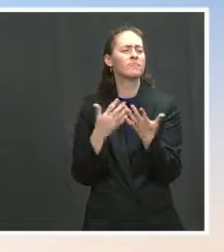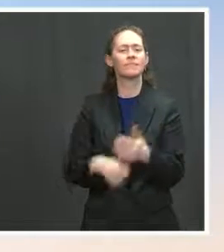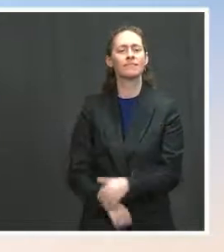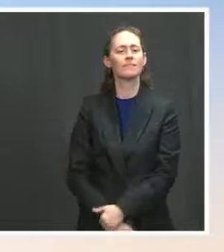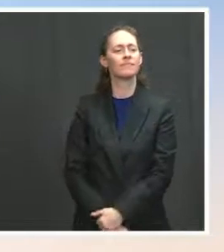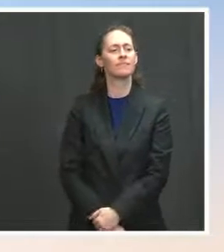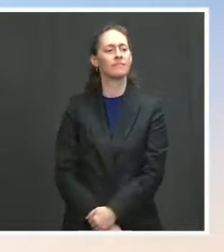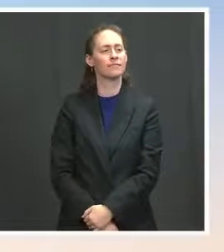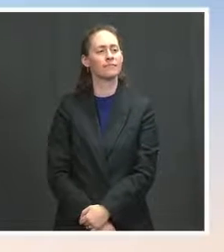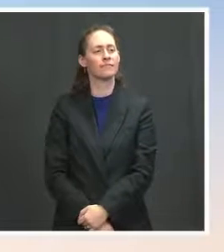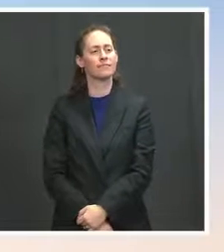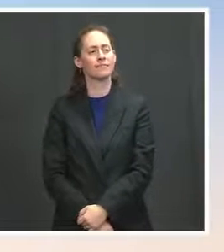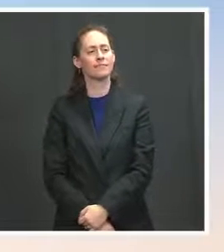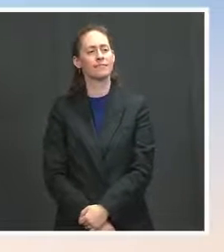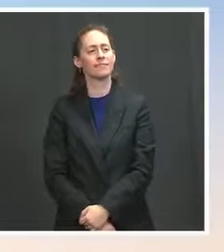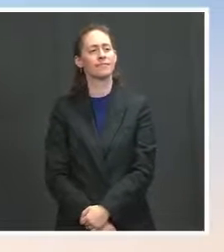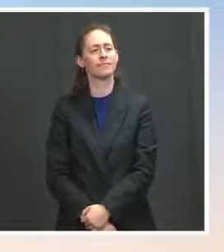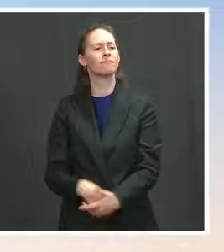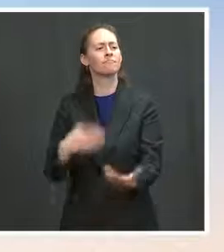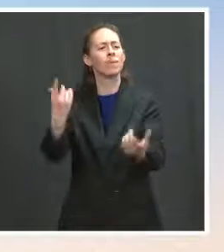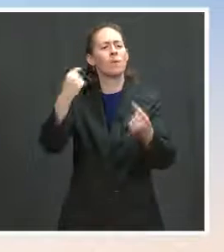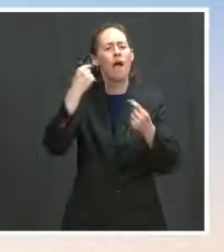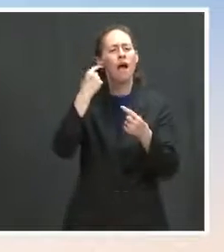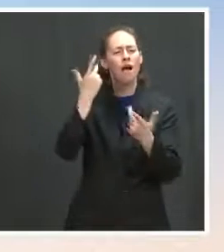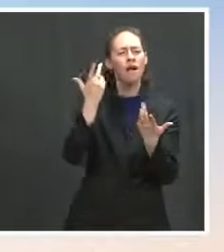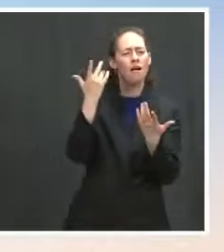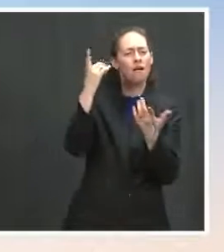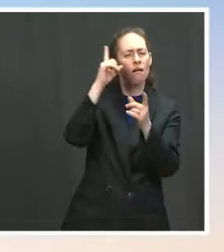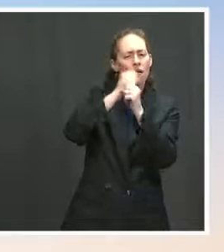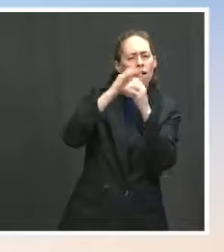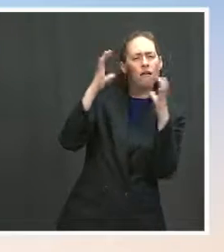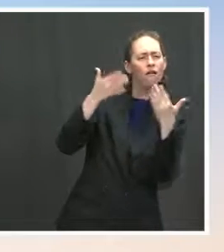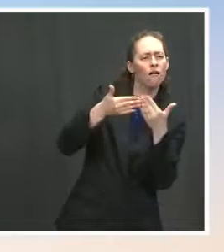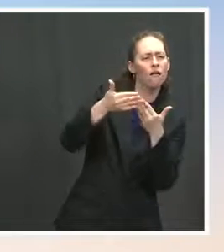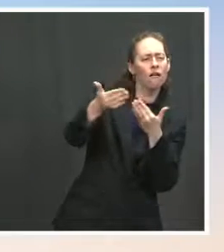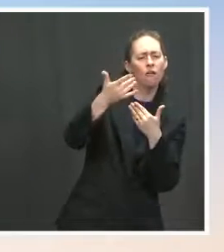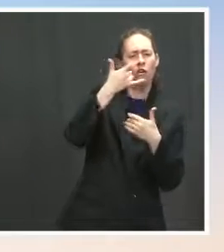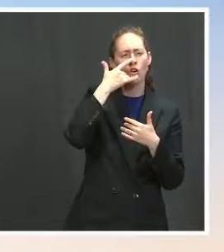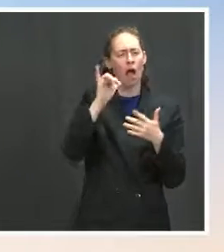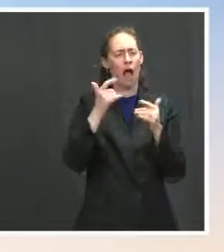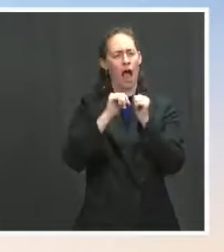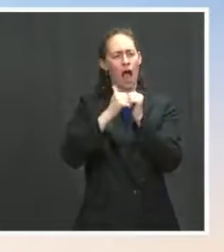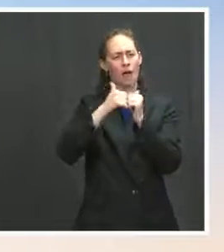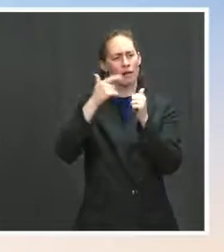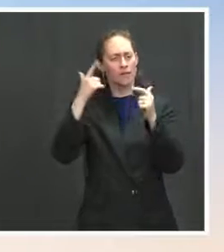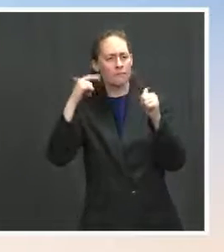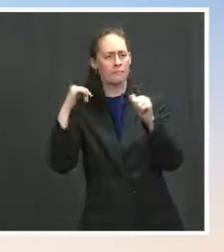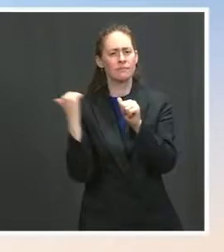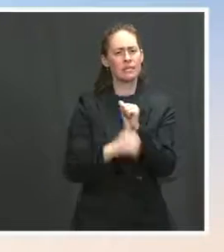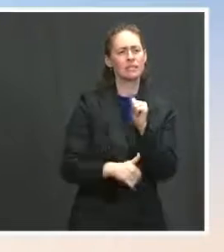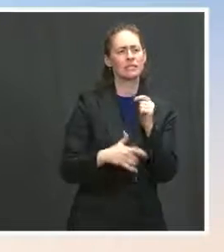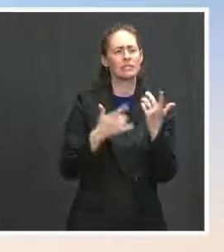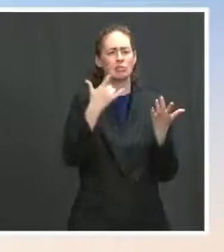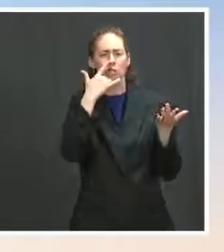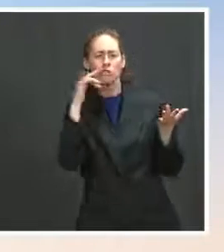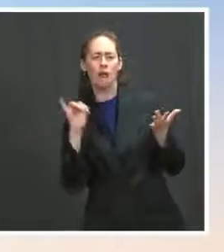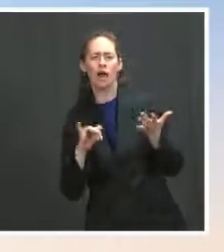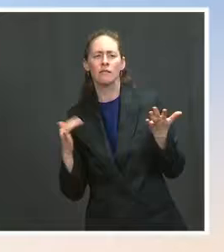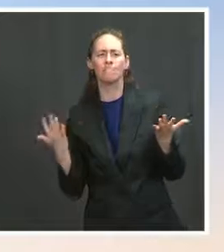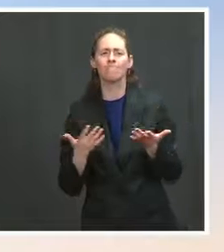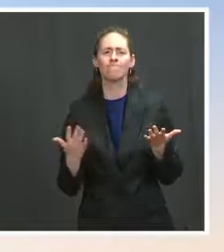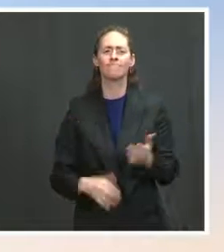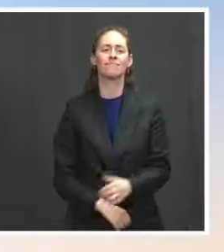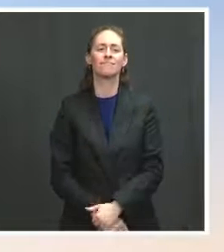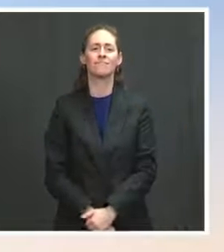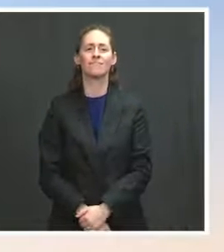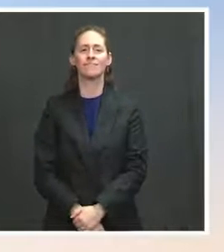to? What would you point to show that we're closer to a deal than when this process began? Well, first, I would say that it may feel foreign, but